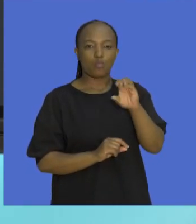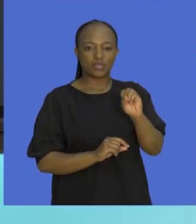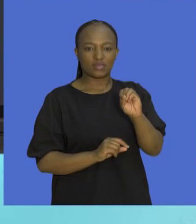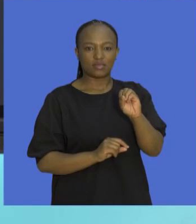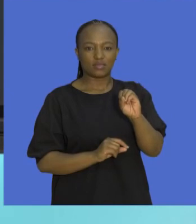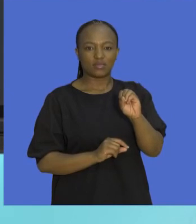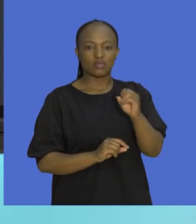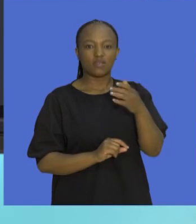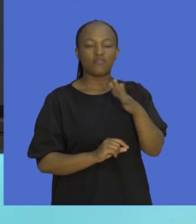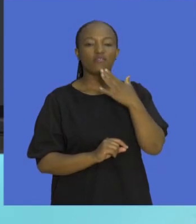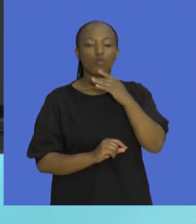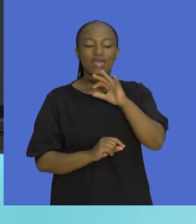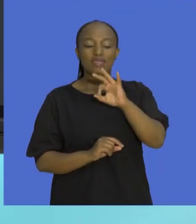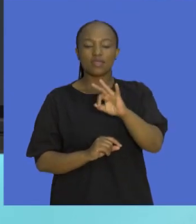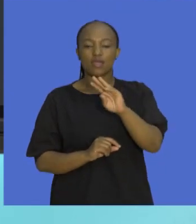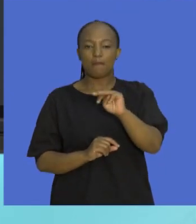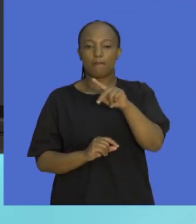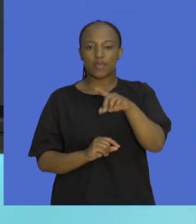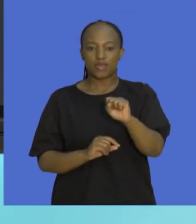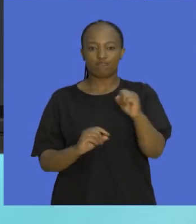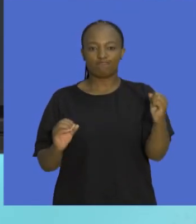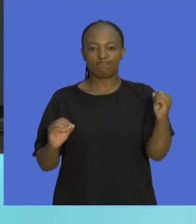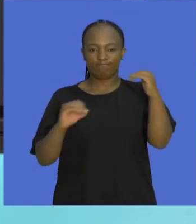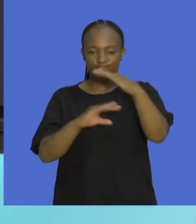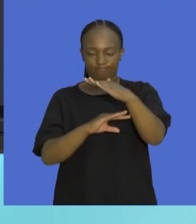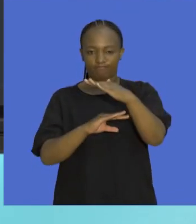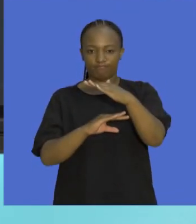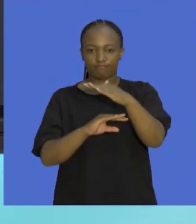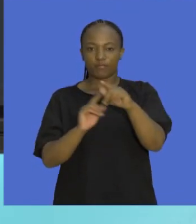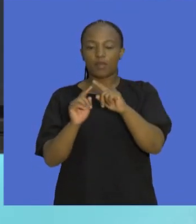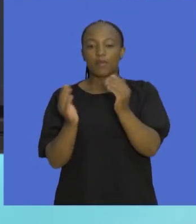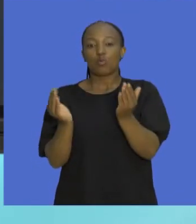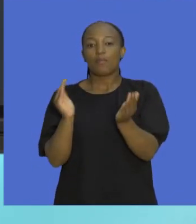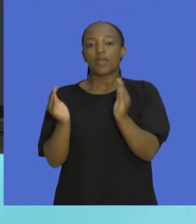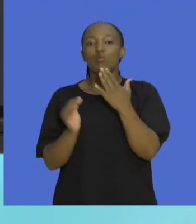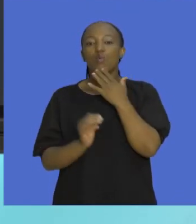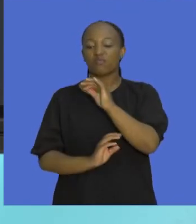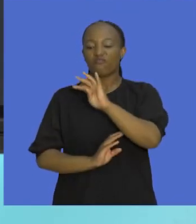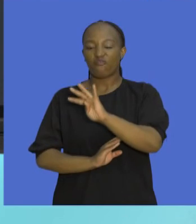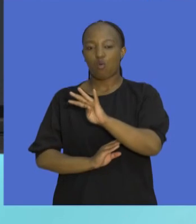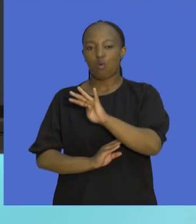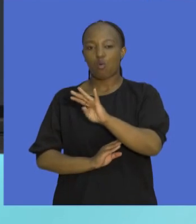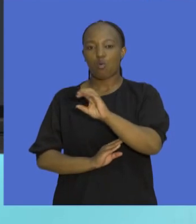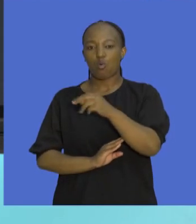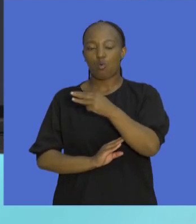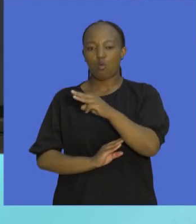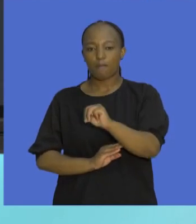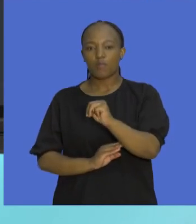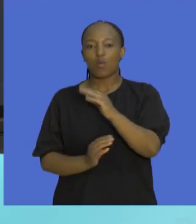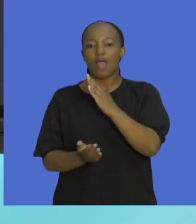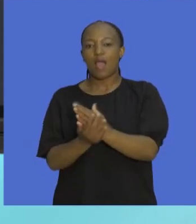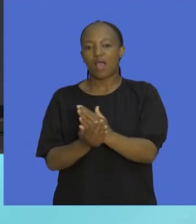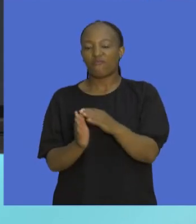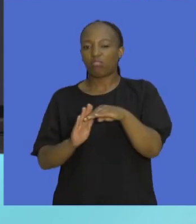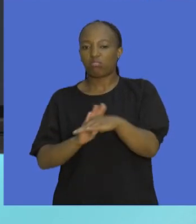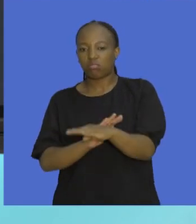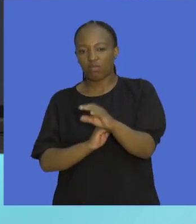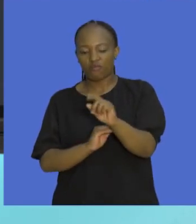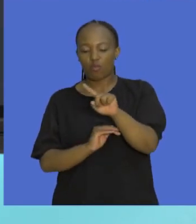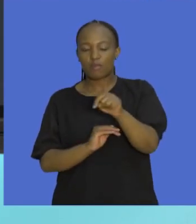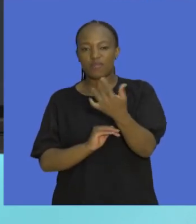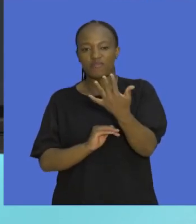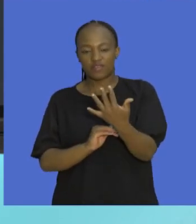ohm had 3 amperes of current passing through it compared to the 4 ohm, okay, which had half that